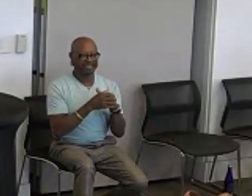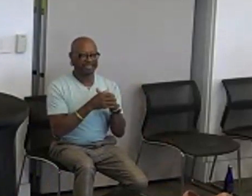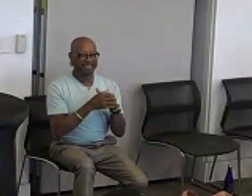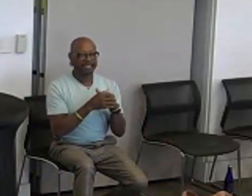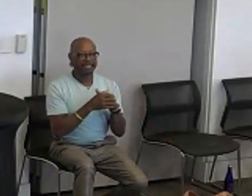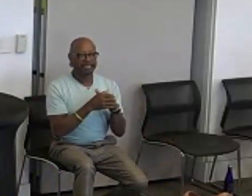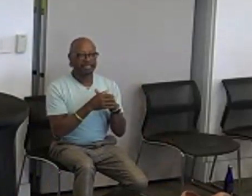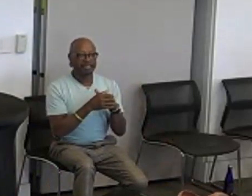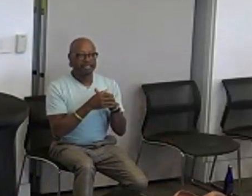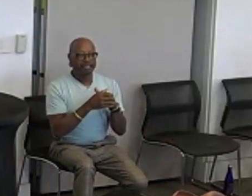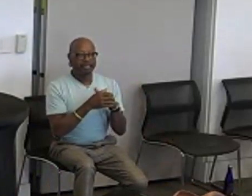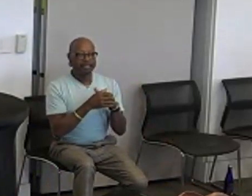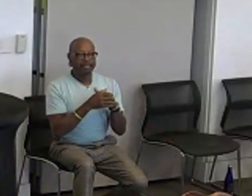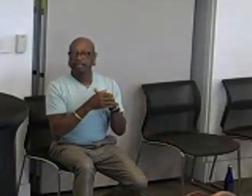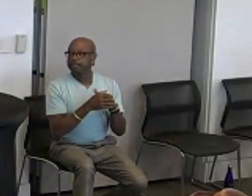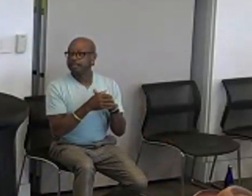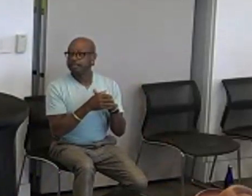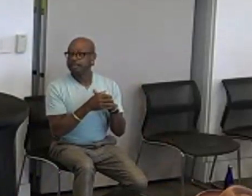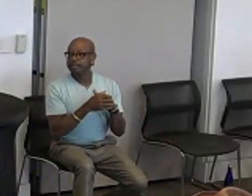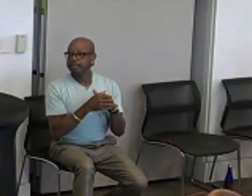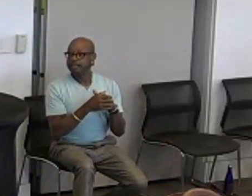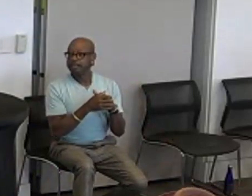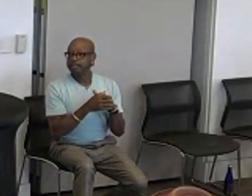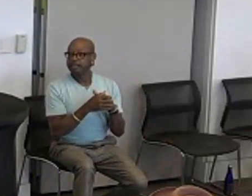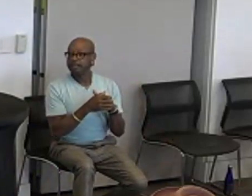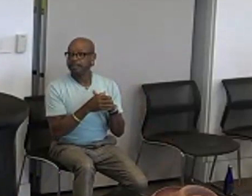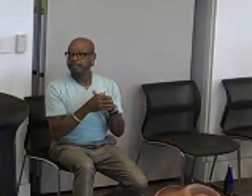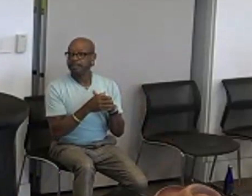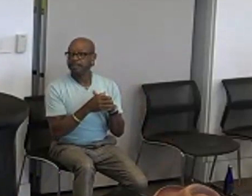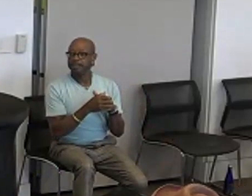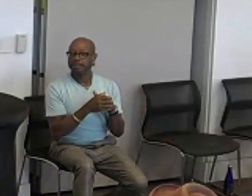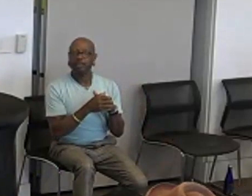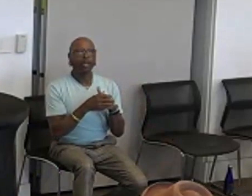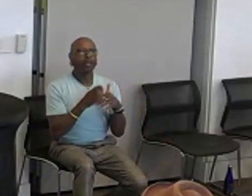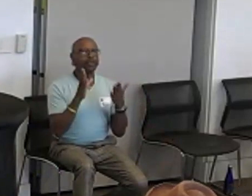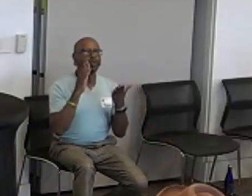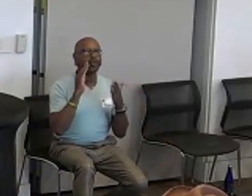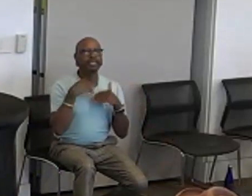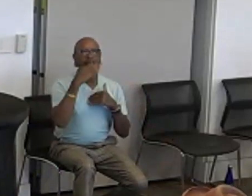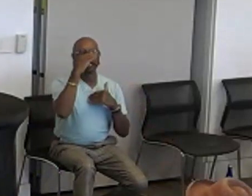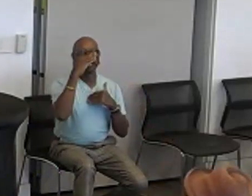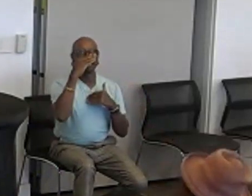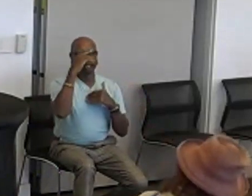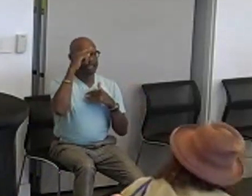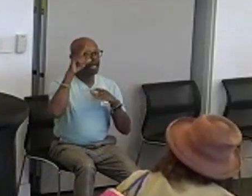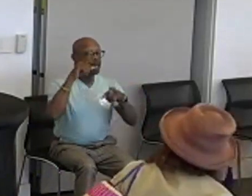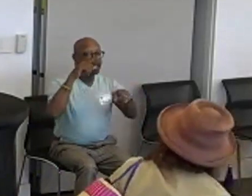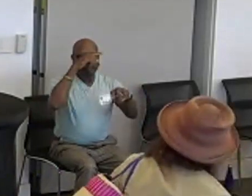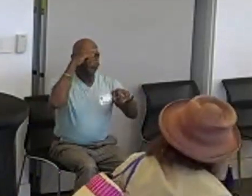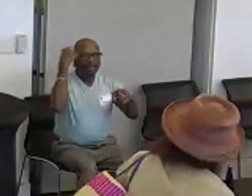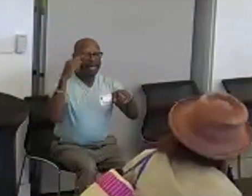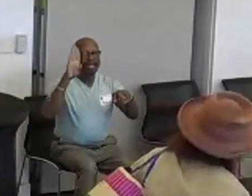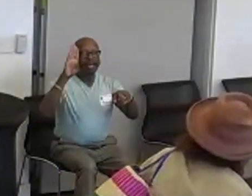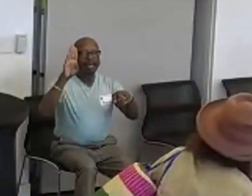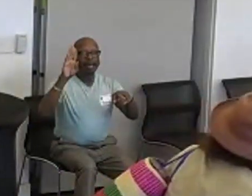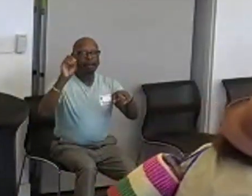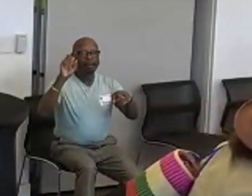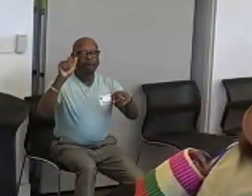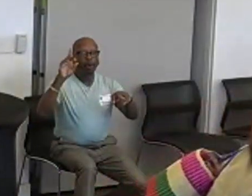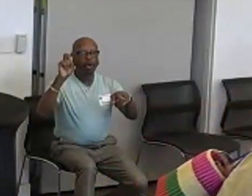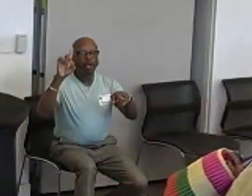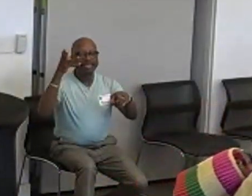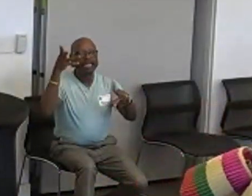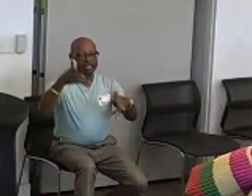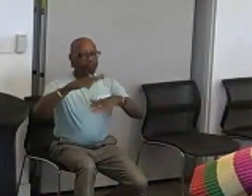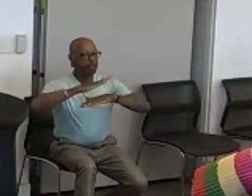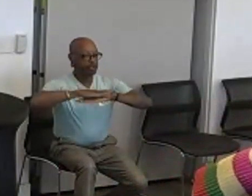Liz. Kindly leave any of these sensational blackboards and pens on the table when you leave here. I need to get those blackboards